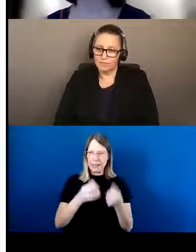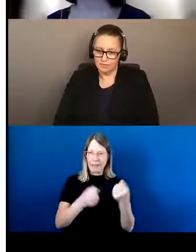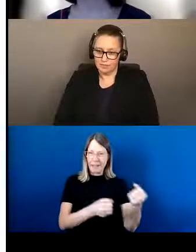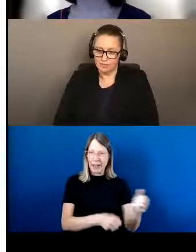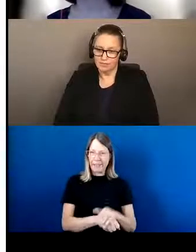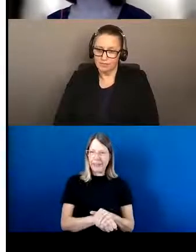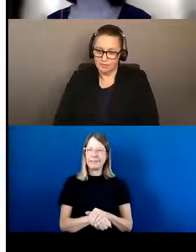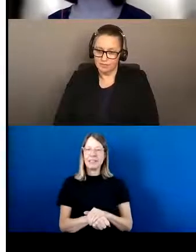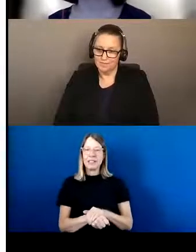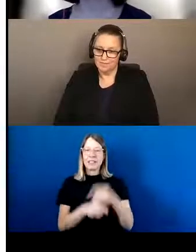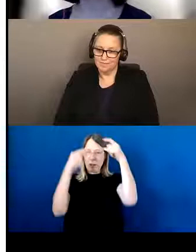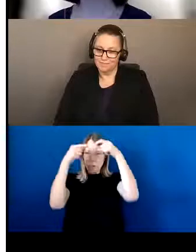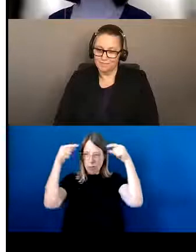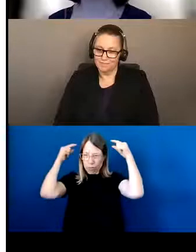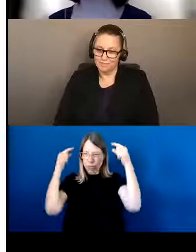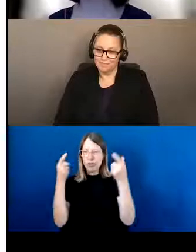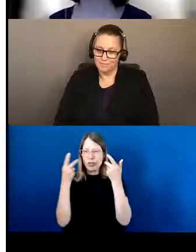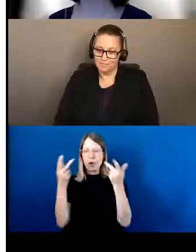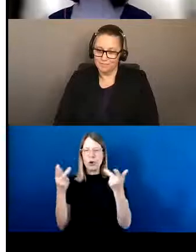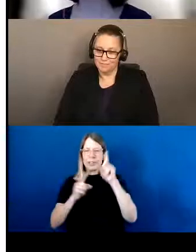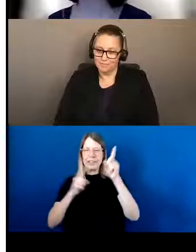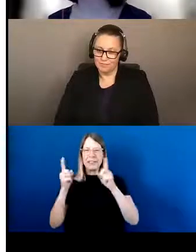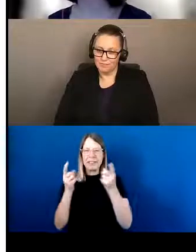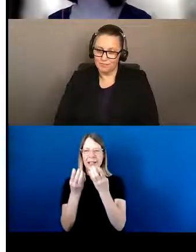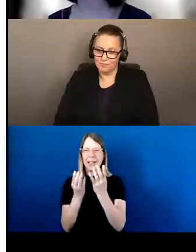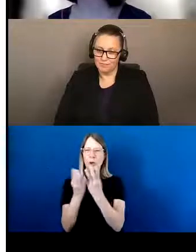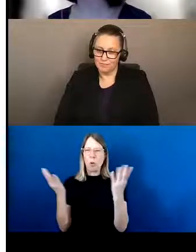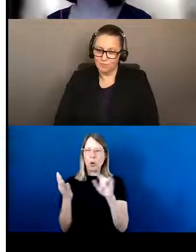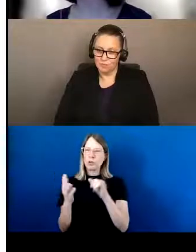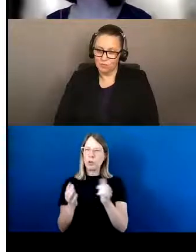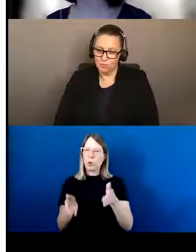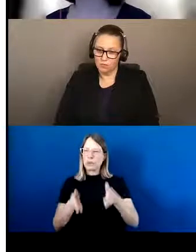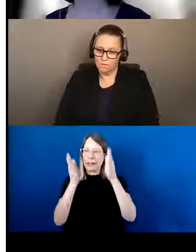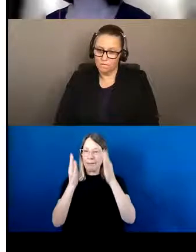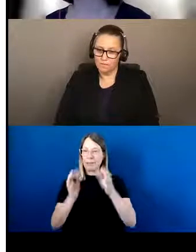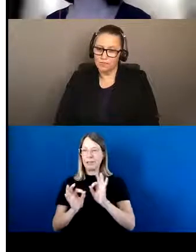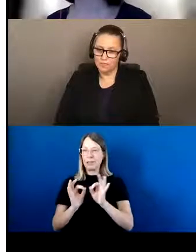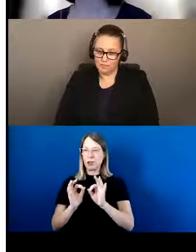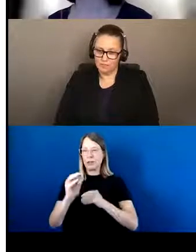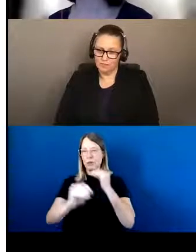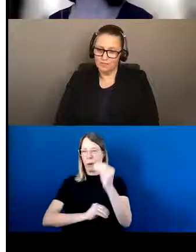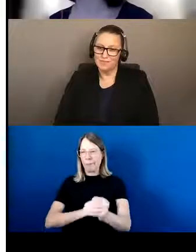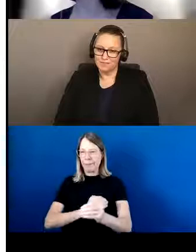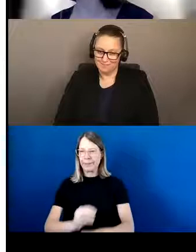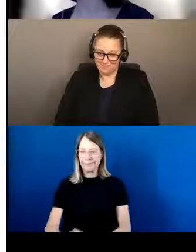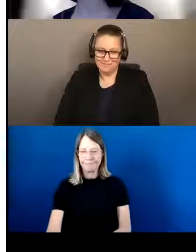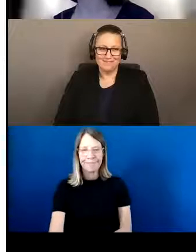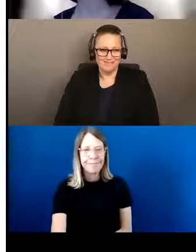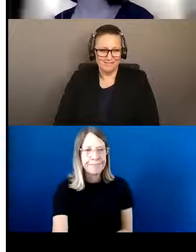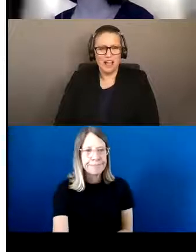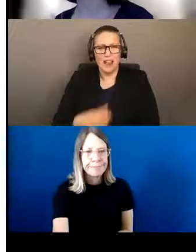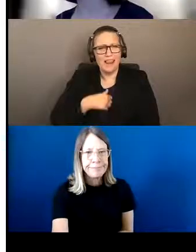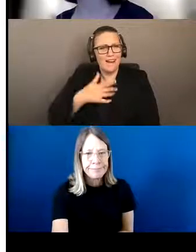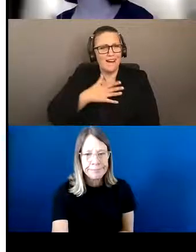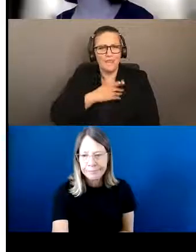a headpiece representing city walls or towers. I love this painting by George Cobervine, which Margaret